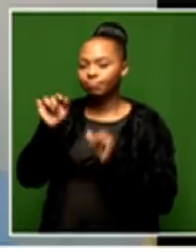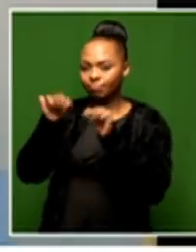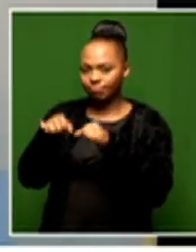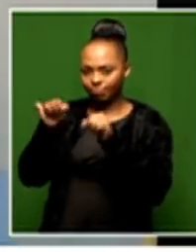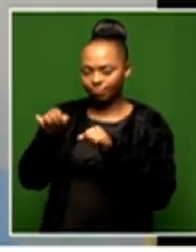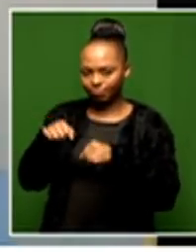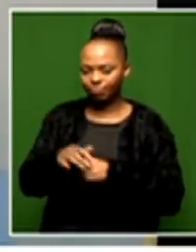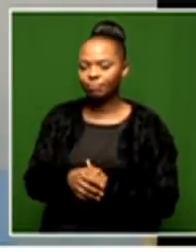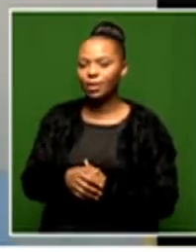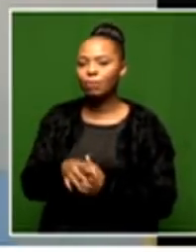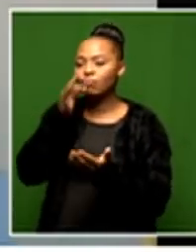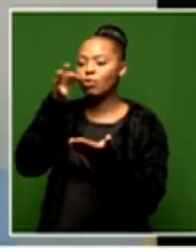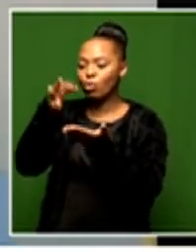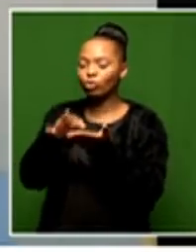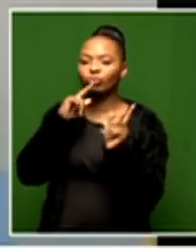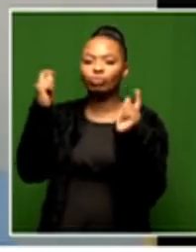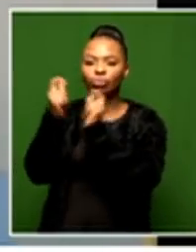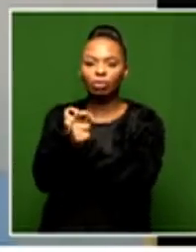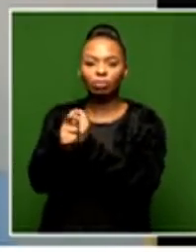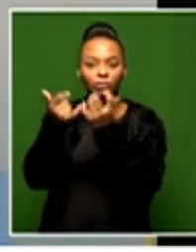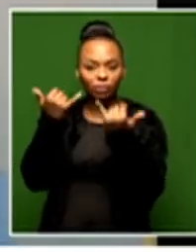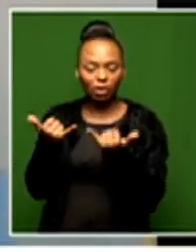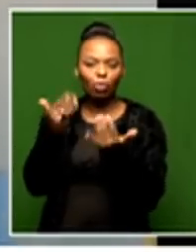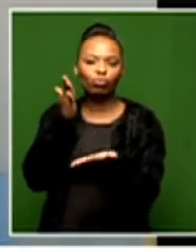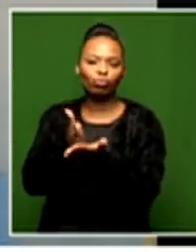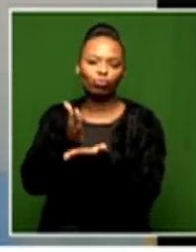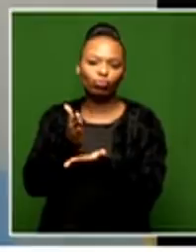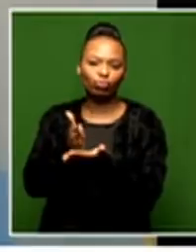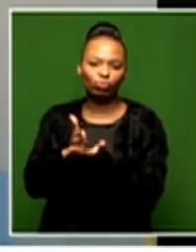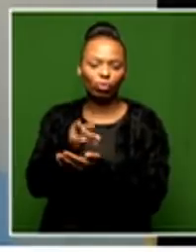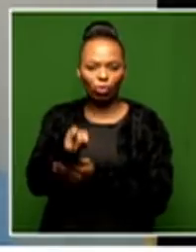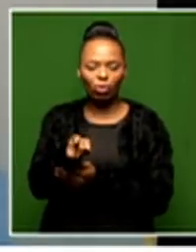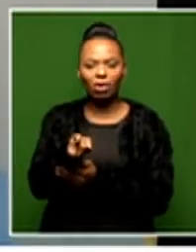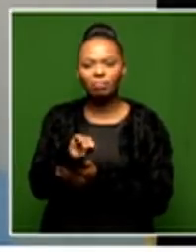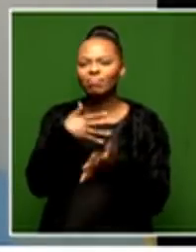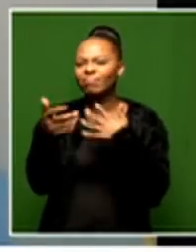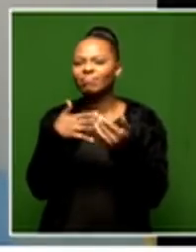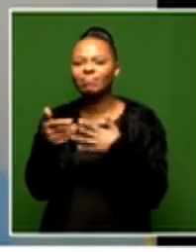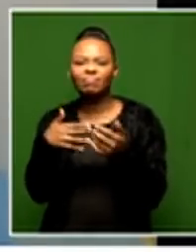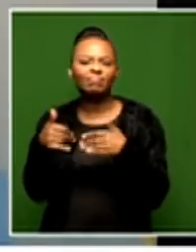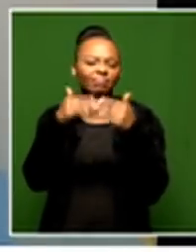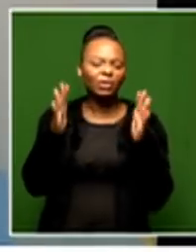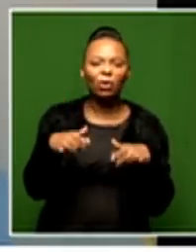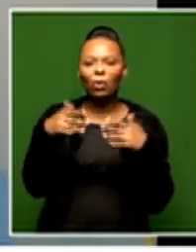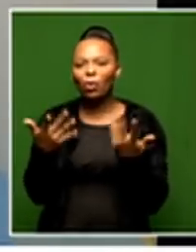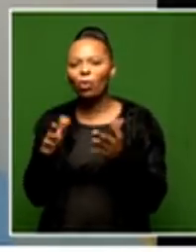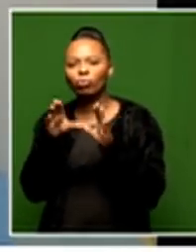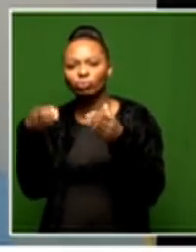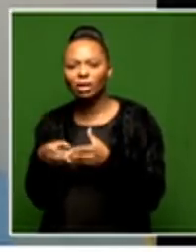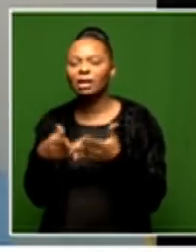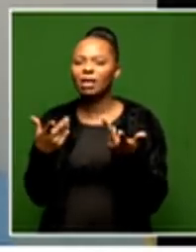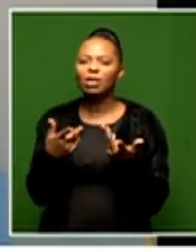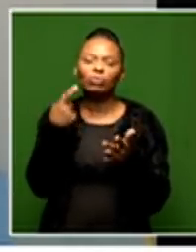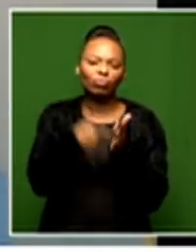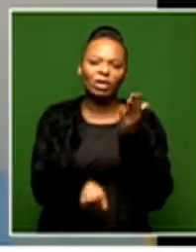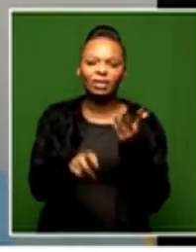to change the billing. I'm sure many of your audience aren't fully aware, but there would be different rates that were all charged